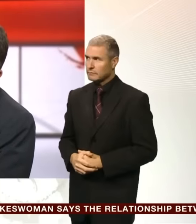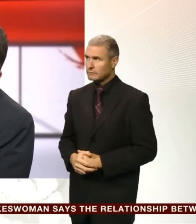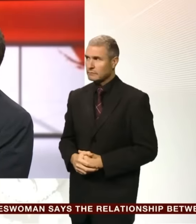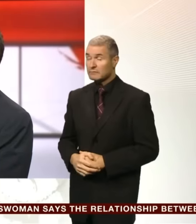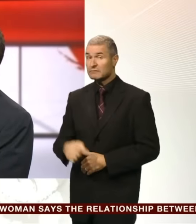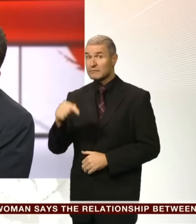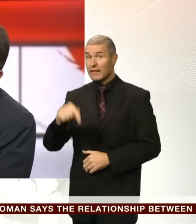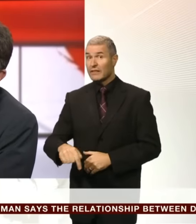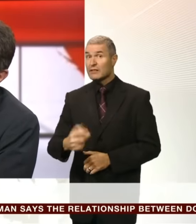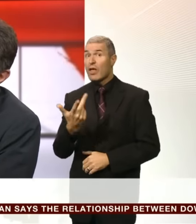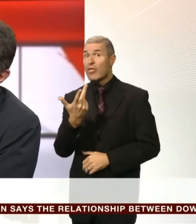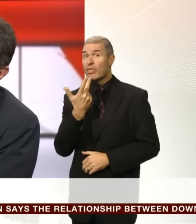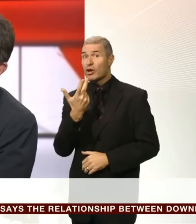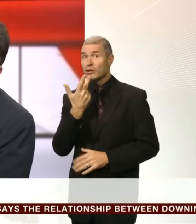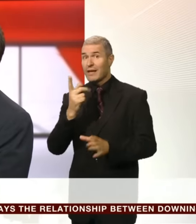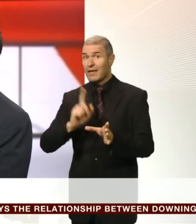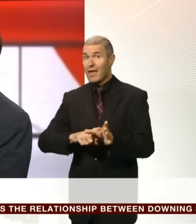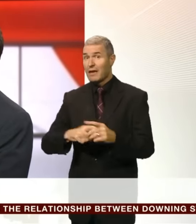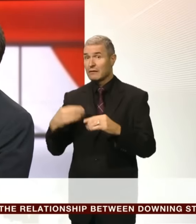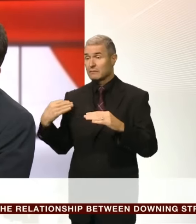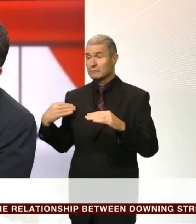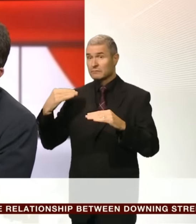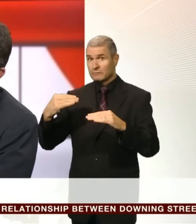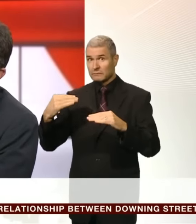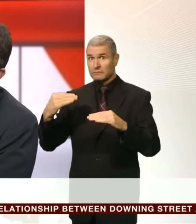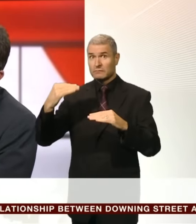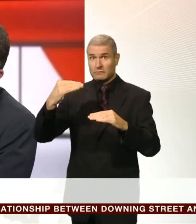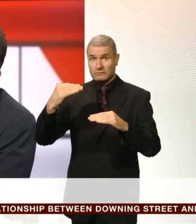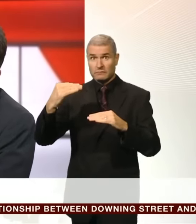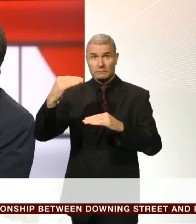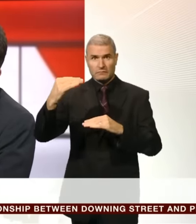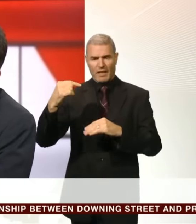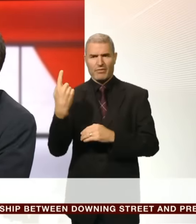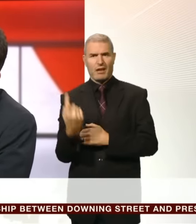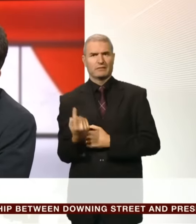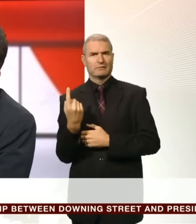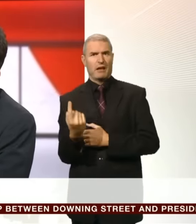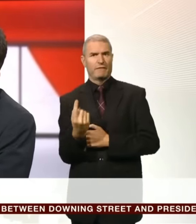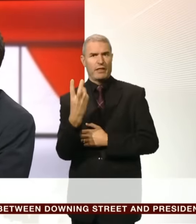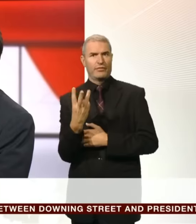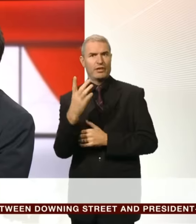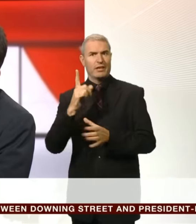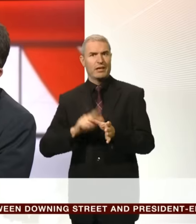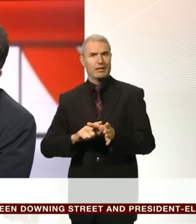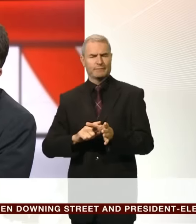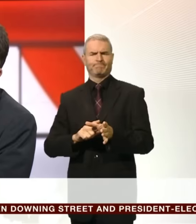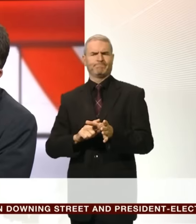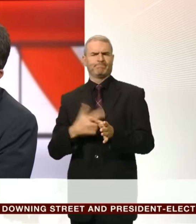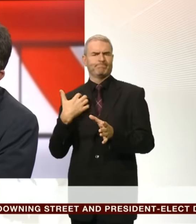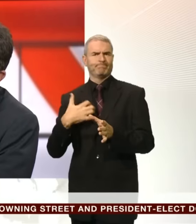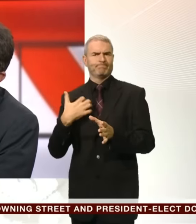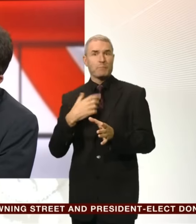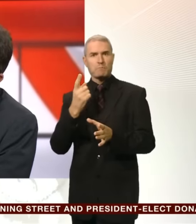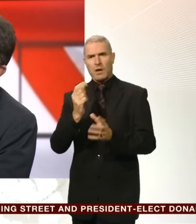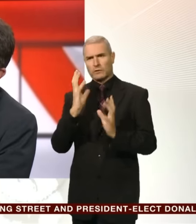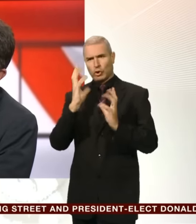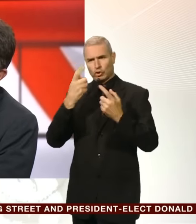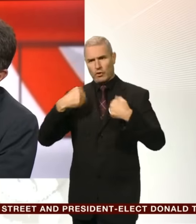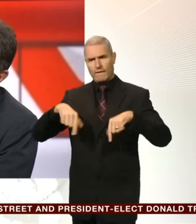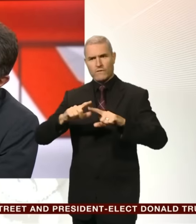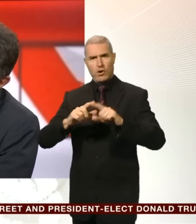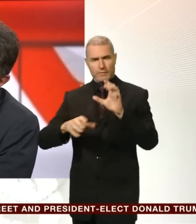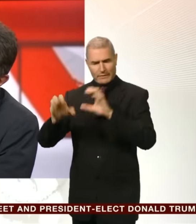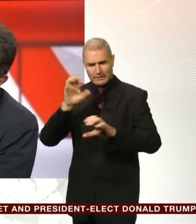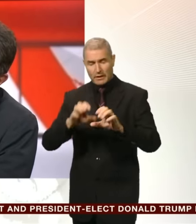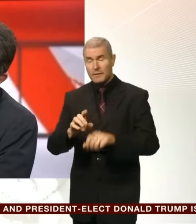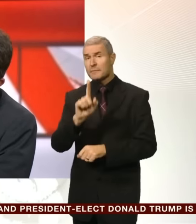a row that we've seen record temperatures. So that's in itself kind of interesting and possibly concerning. But what really matters